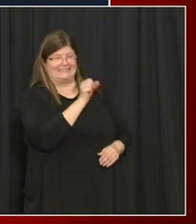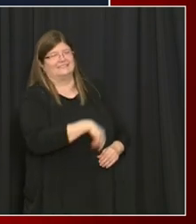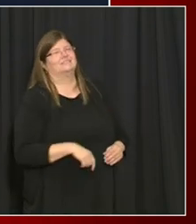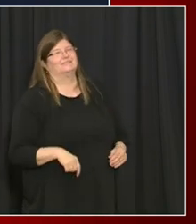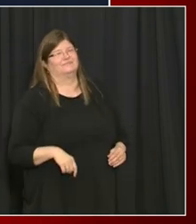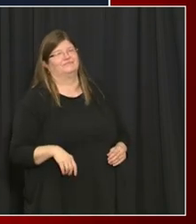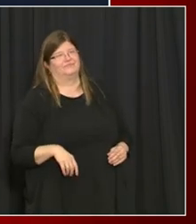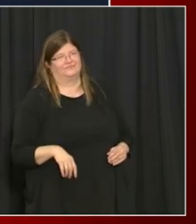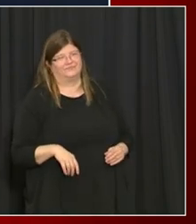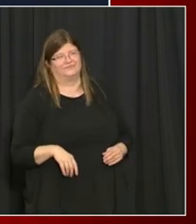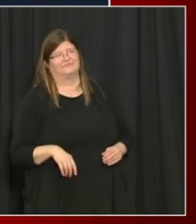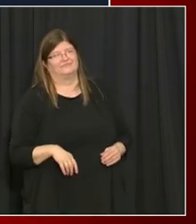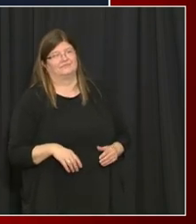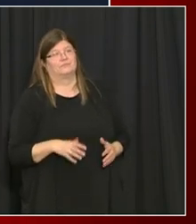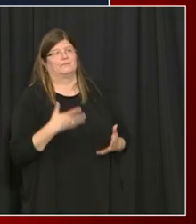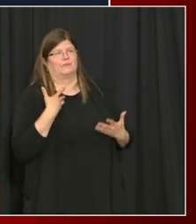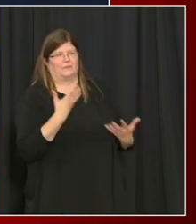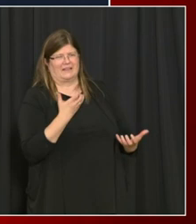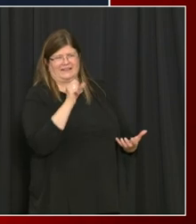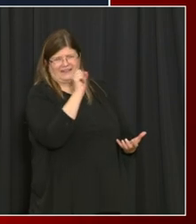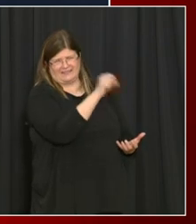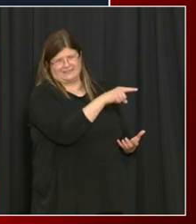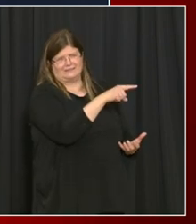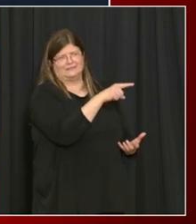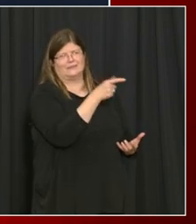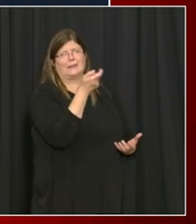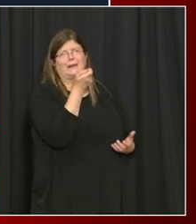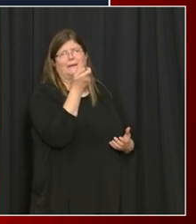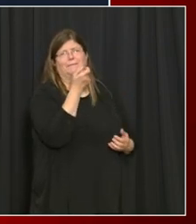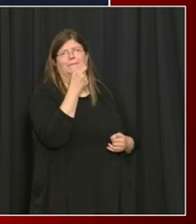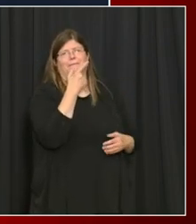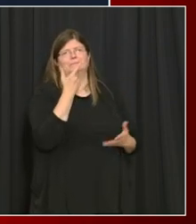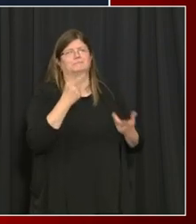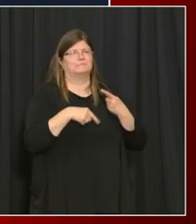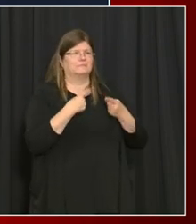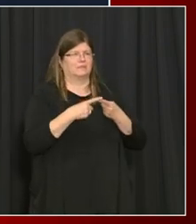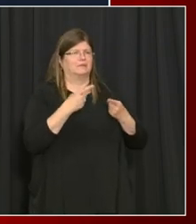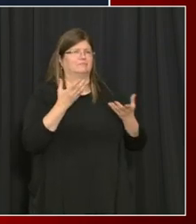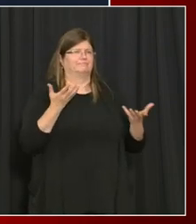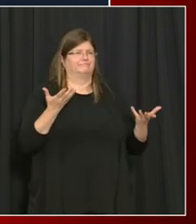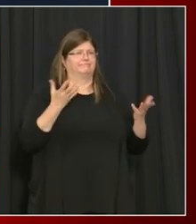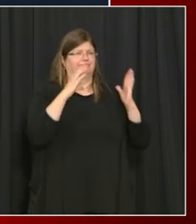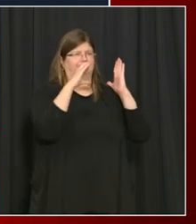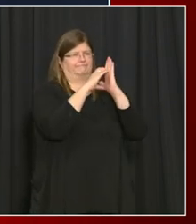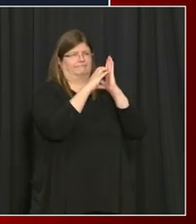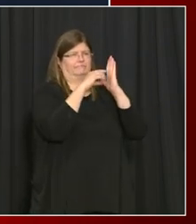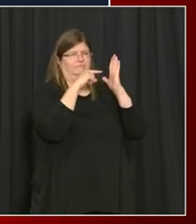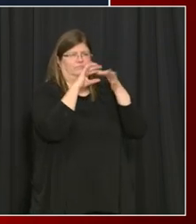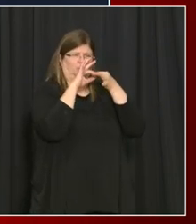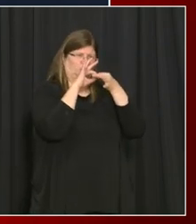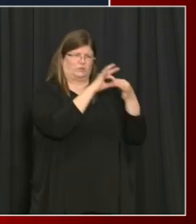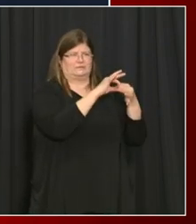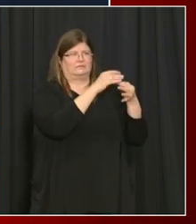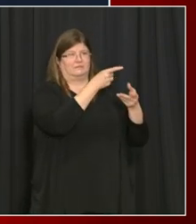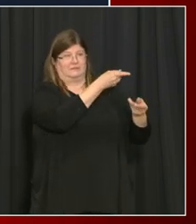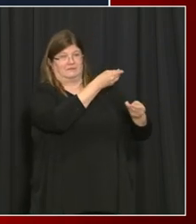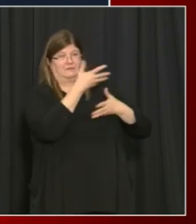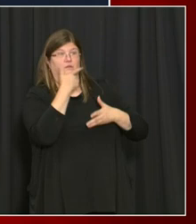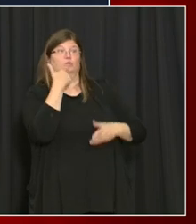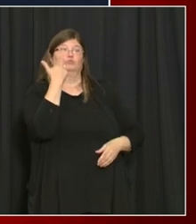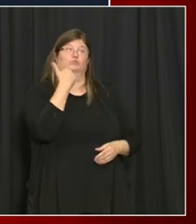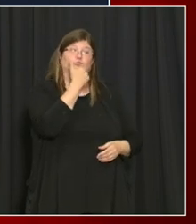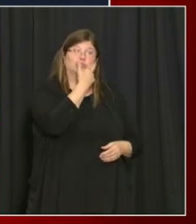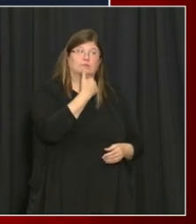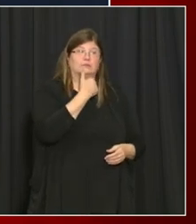Great. So I wanted to ask a little bit about the section of the order that mentions the information that restaurants should